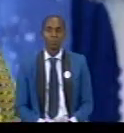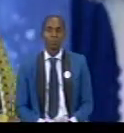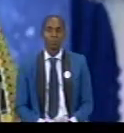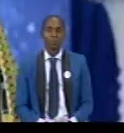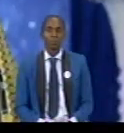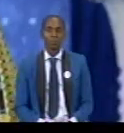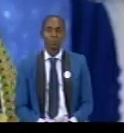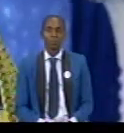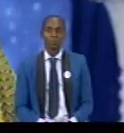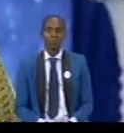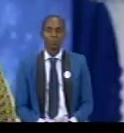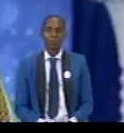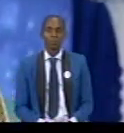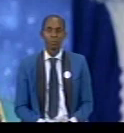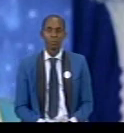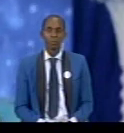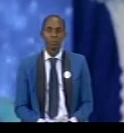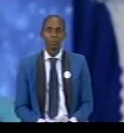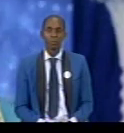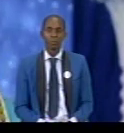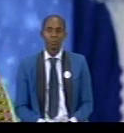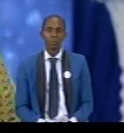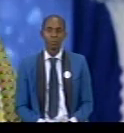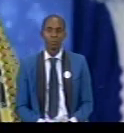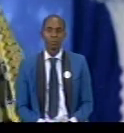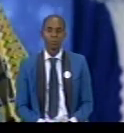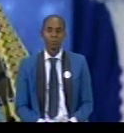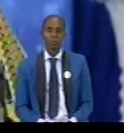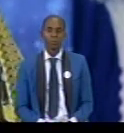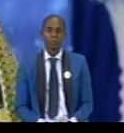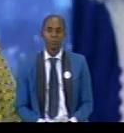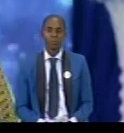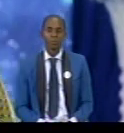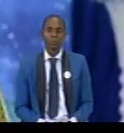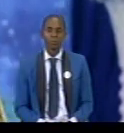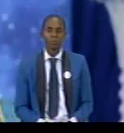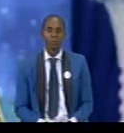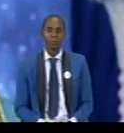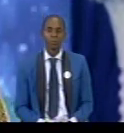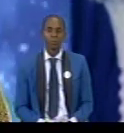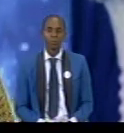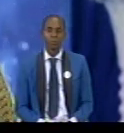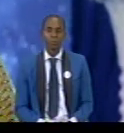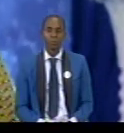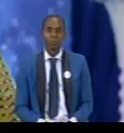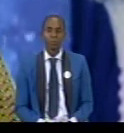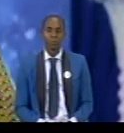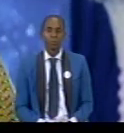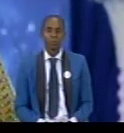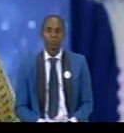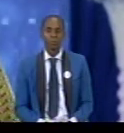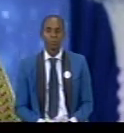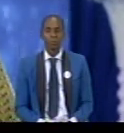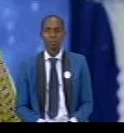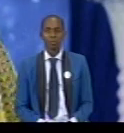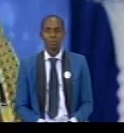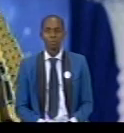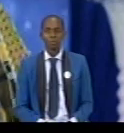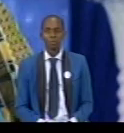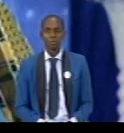ni awon olese igba te mo te won mu mi lode yen won se titi